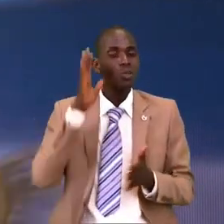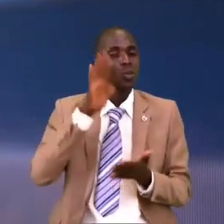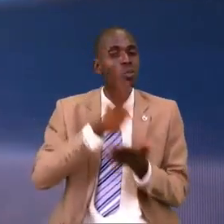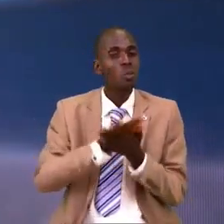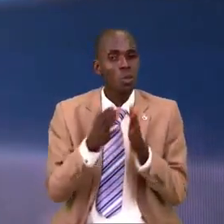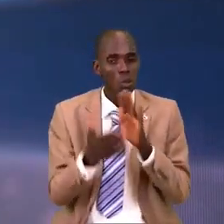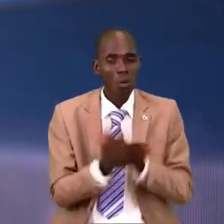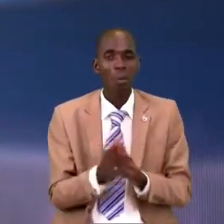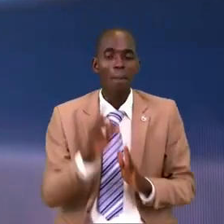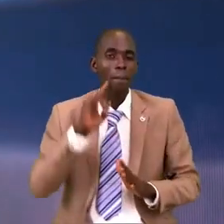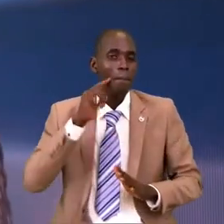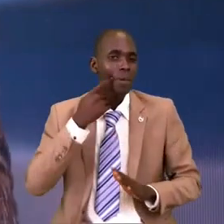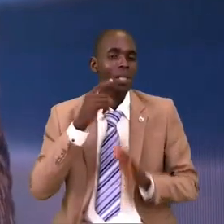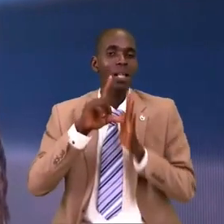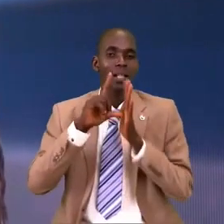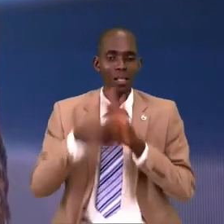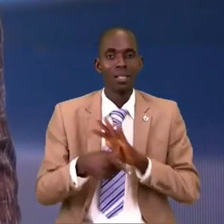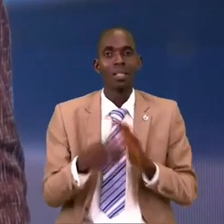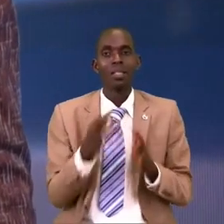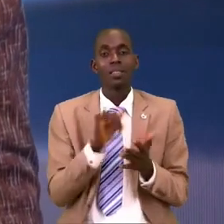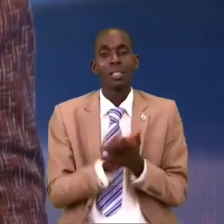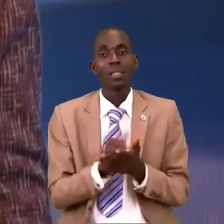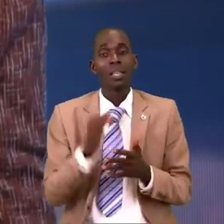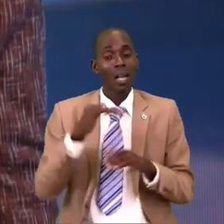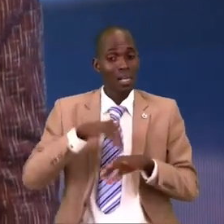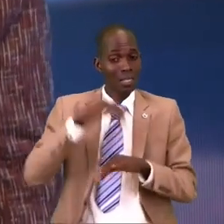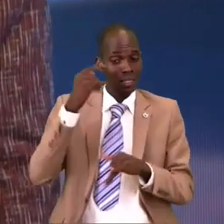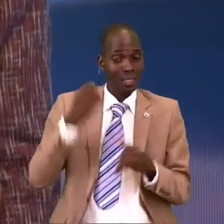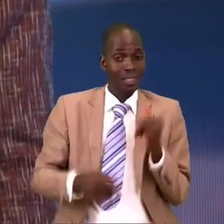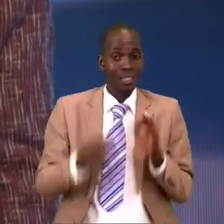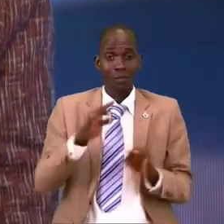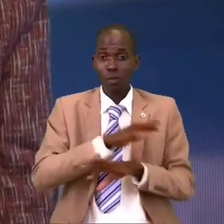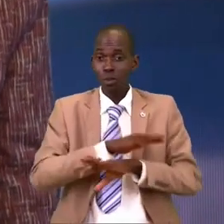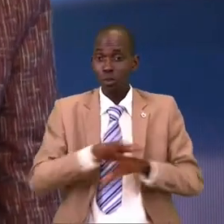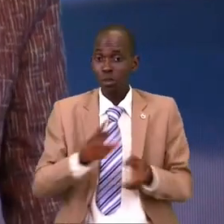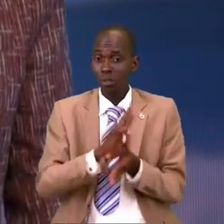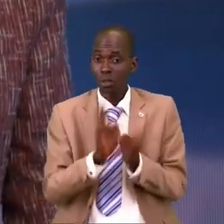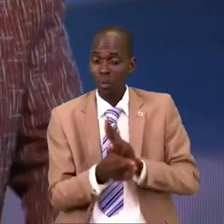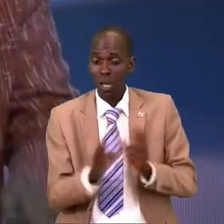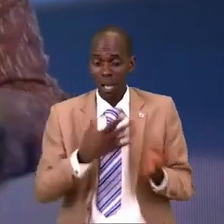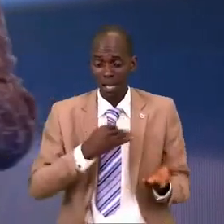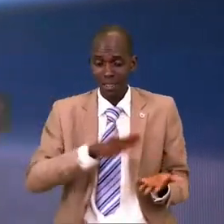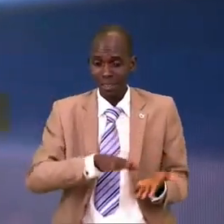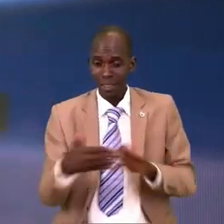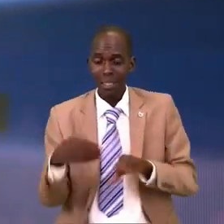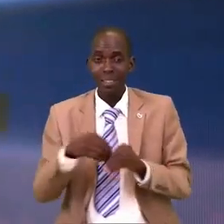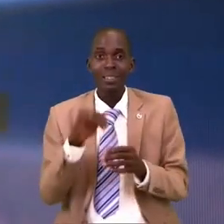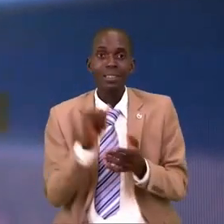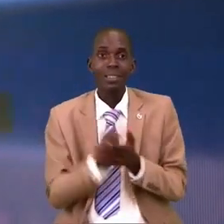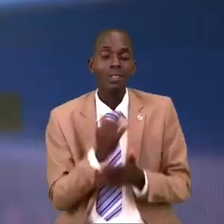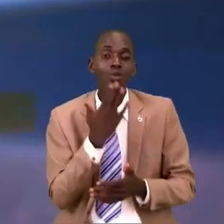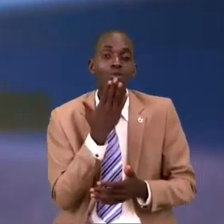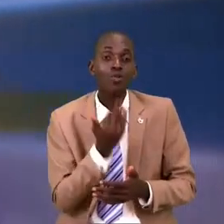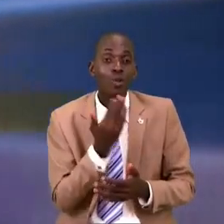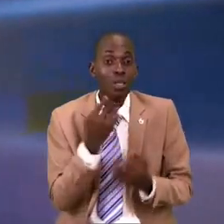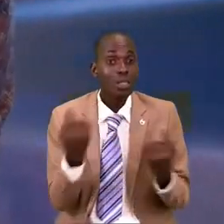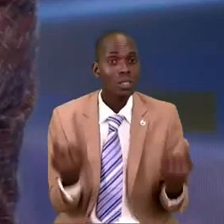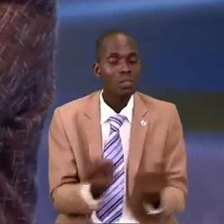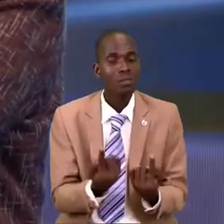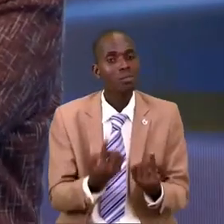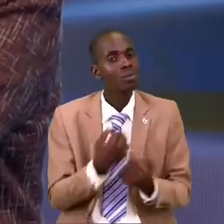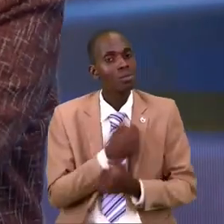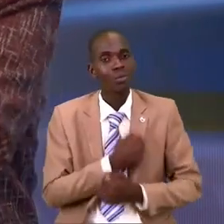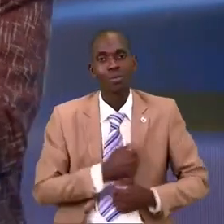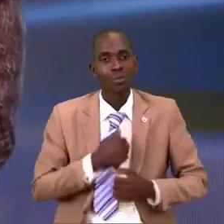sweet sin, it will be bitter punishment in hellfire forever and ever. Hide